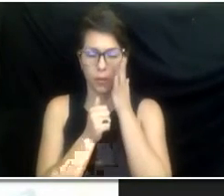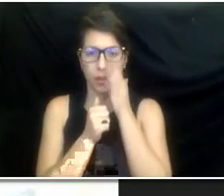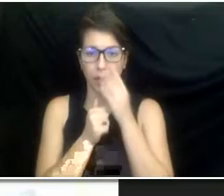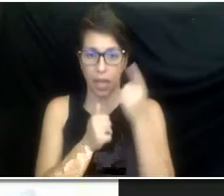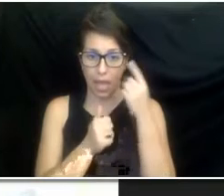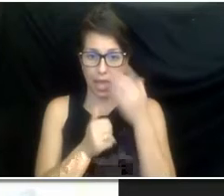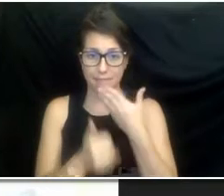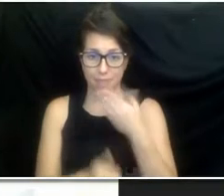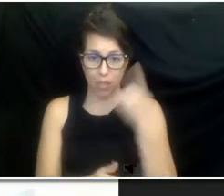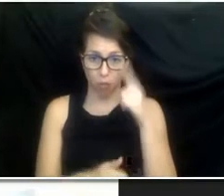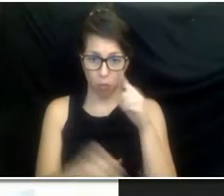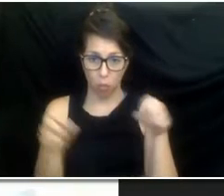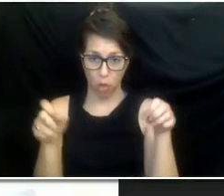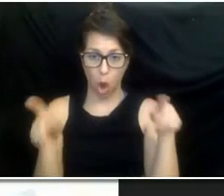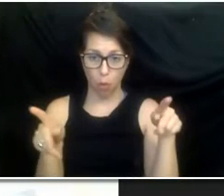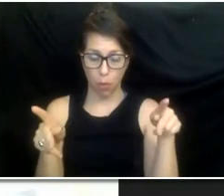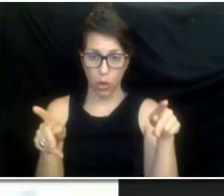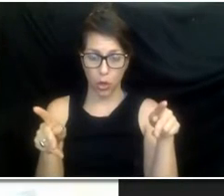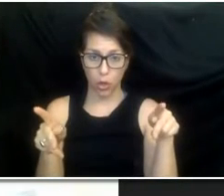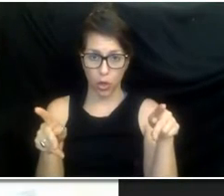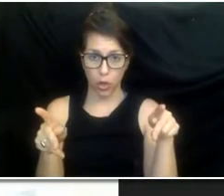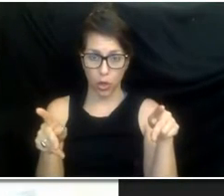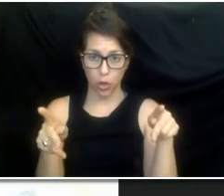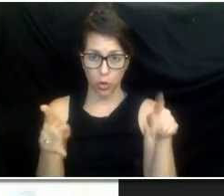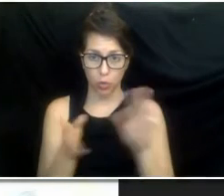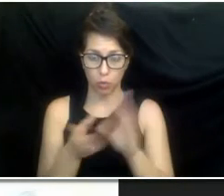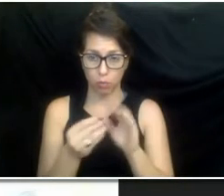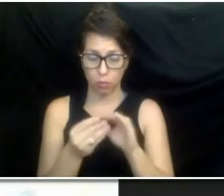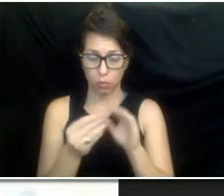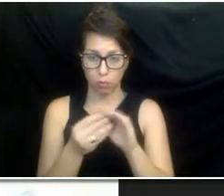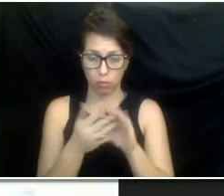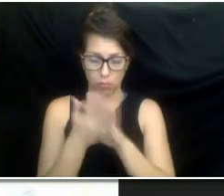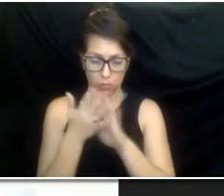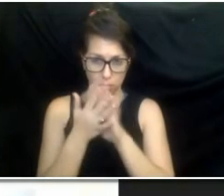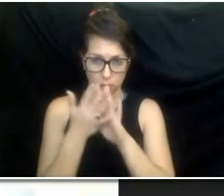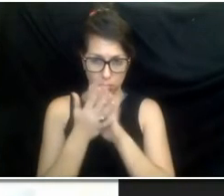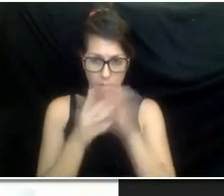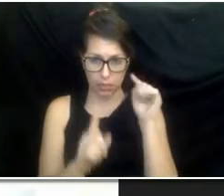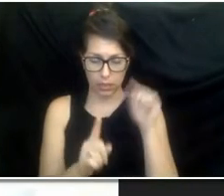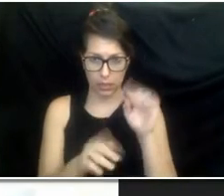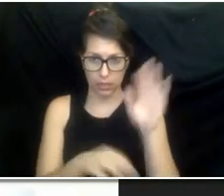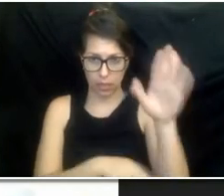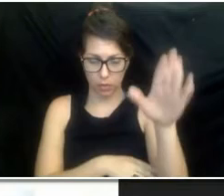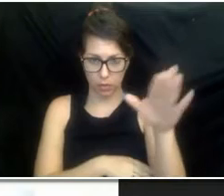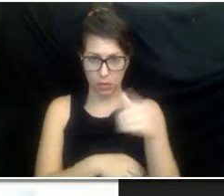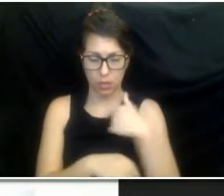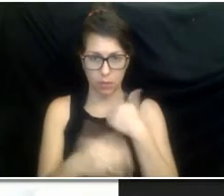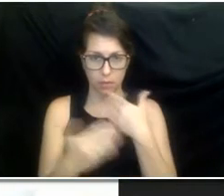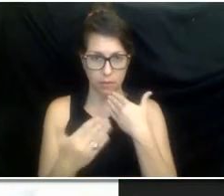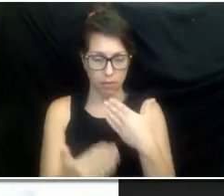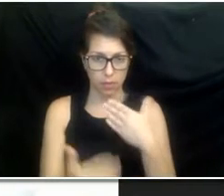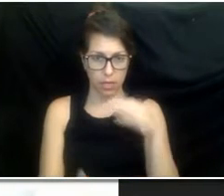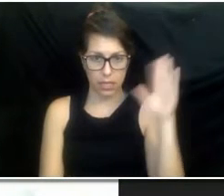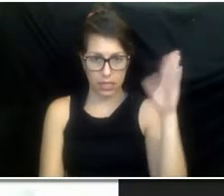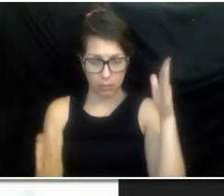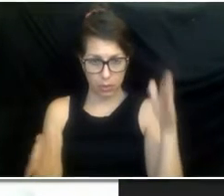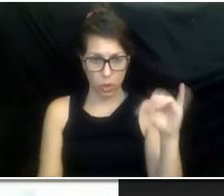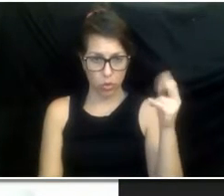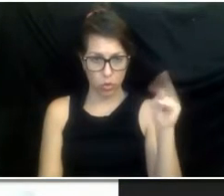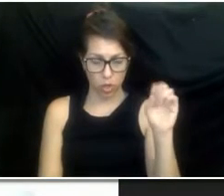um um coordinating this um budget hearing um the Korean um my name is jiab Fischer